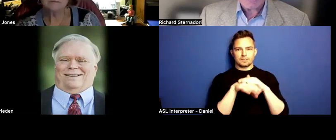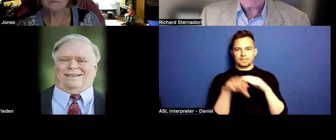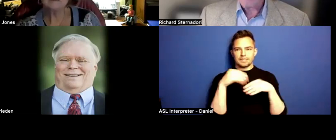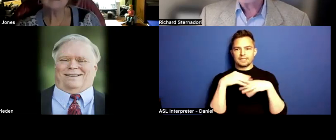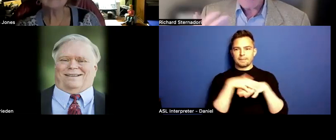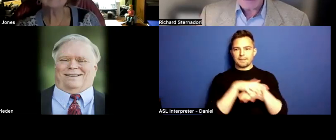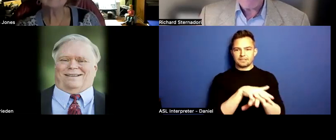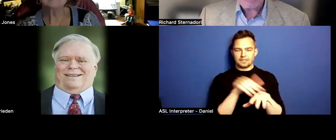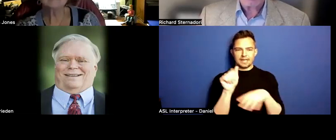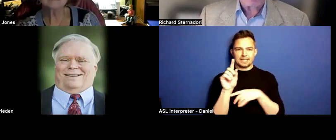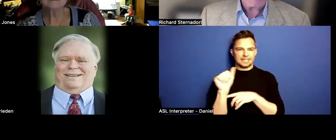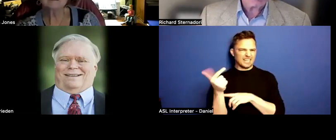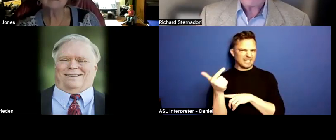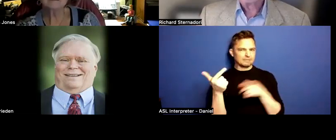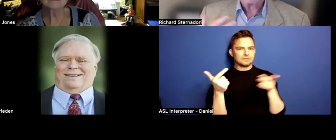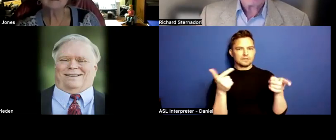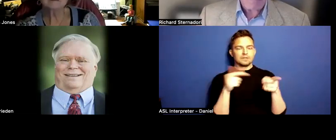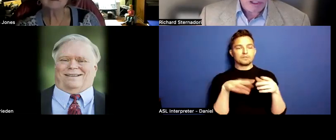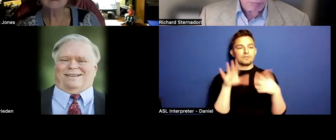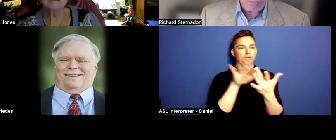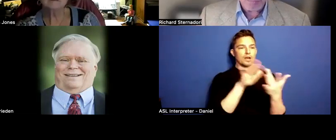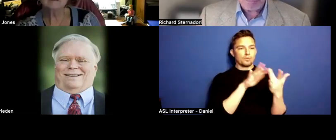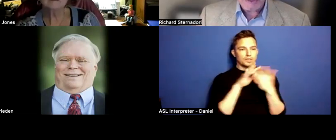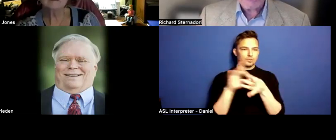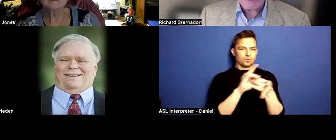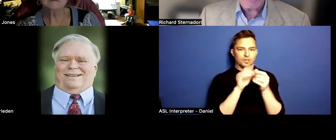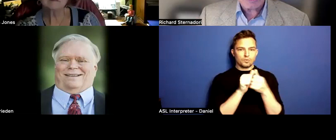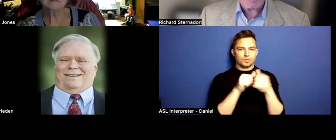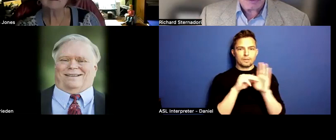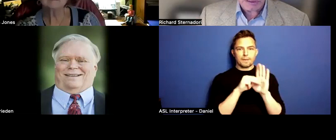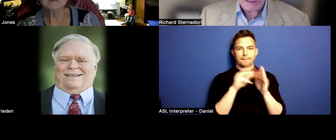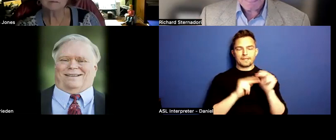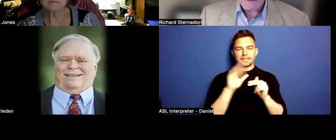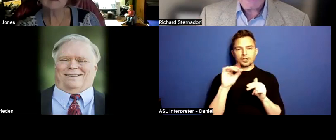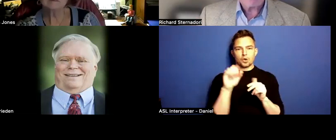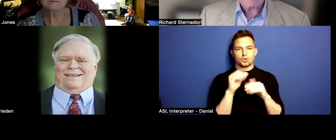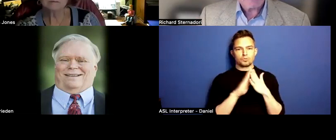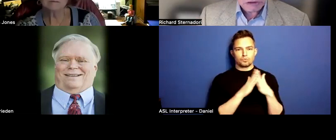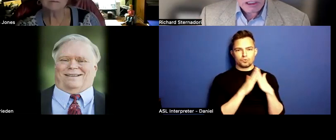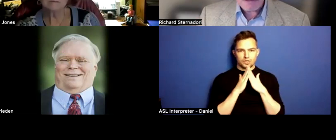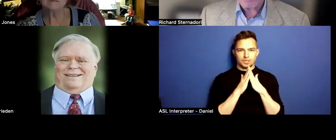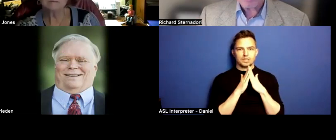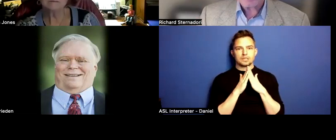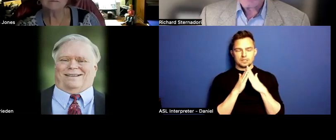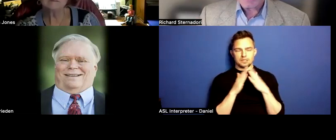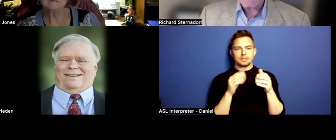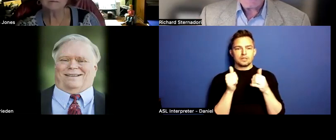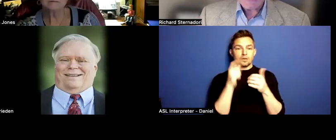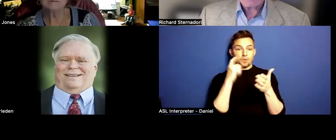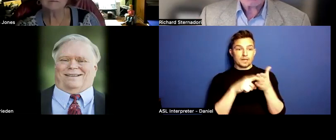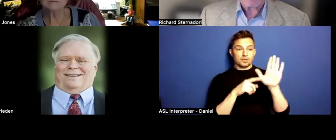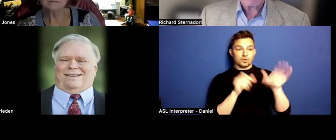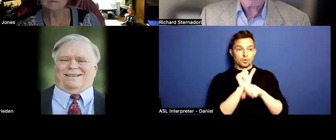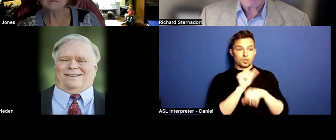of society through outreach and coordination with the model building codes community. In recognition of her work on